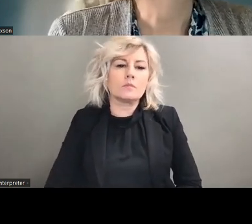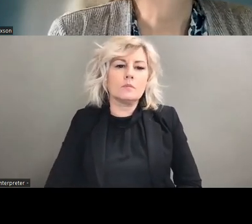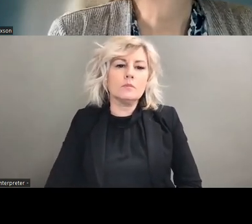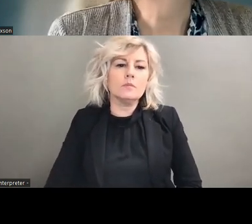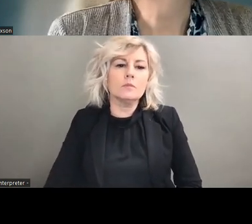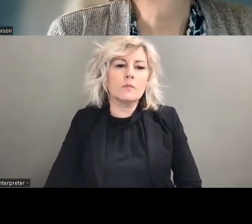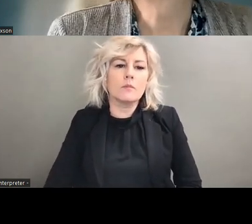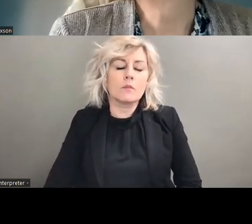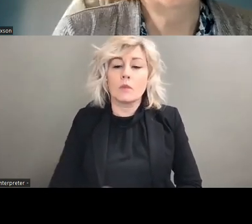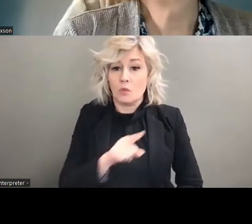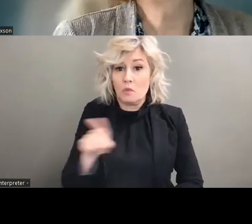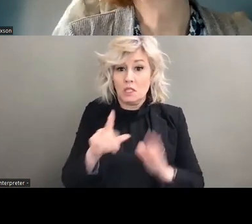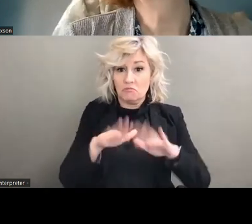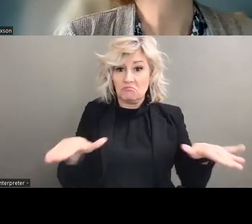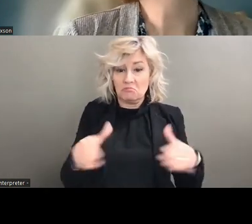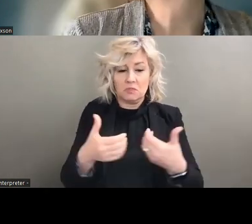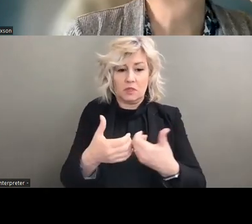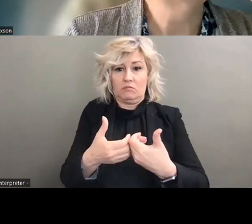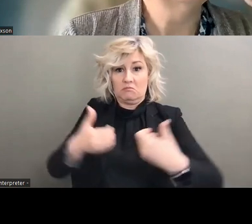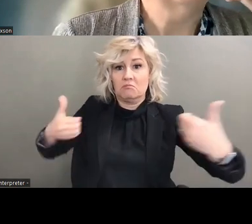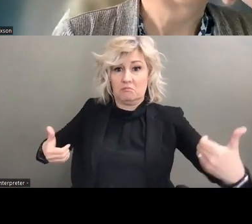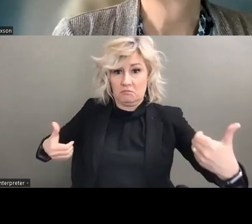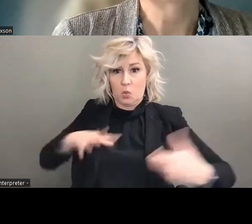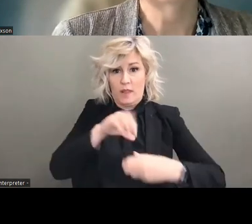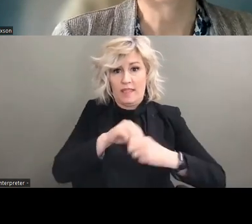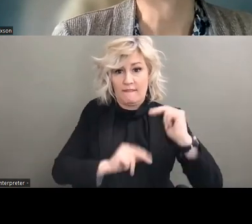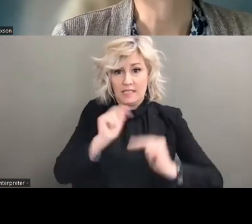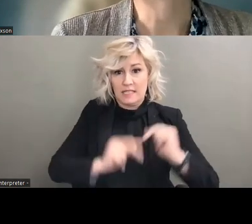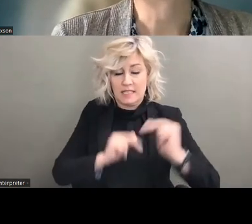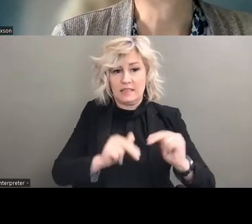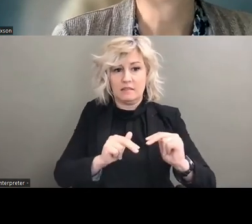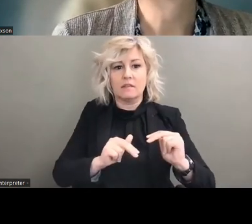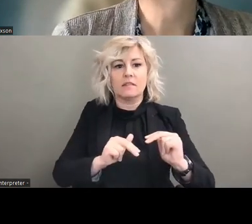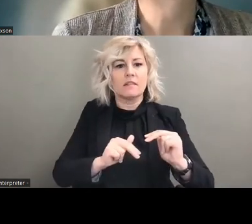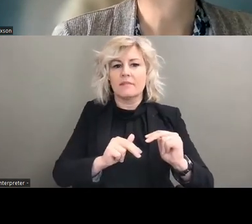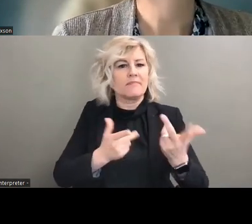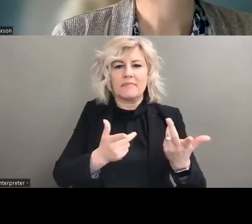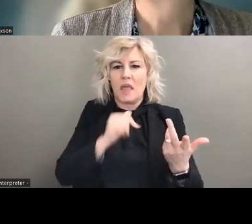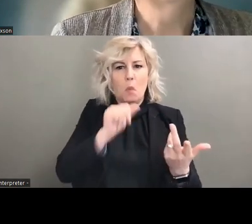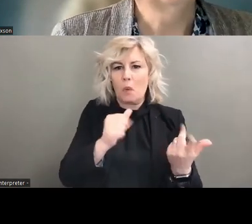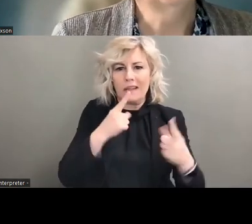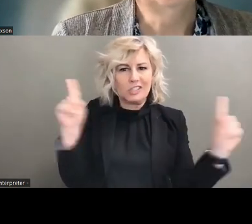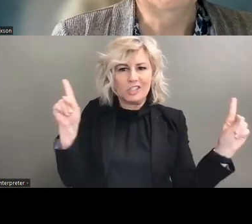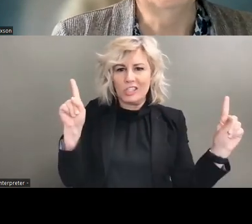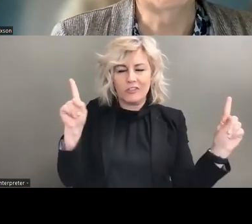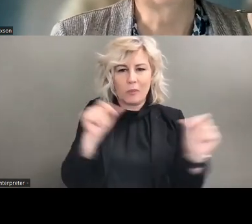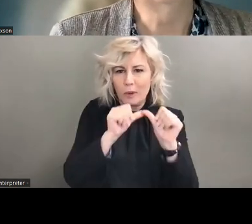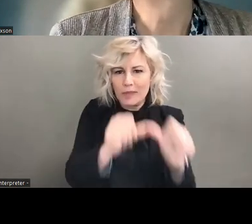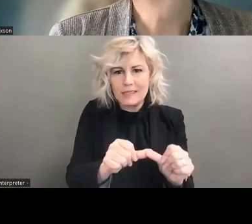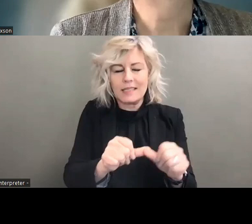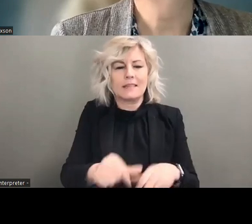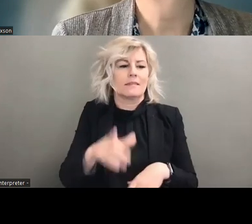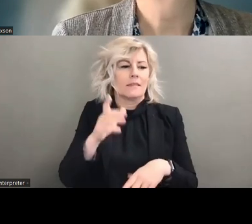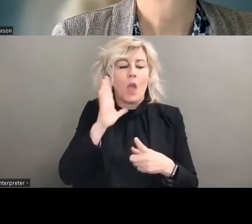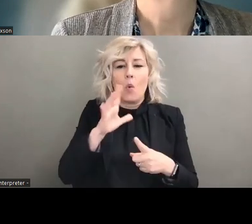And these children were segregated in these facilities. They're less likely to achieve permanency. They're more likely to age out of